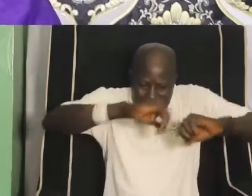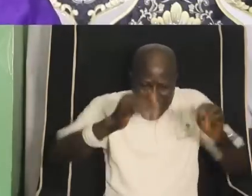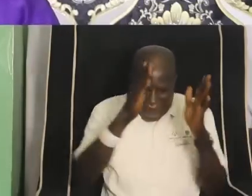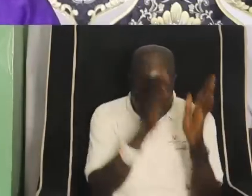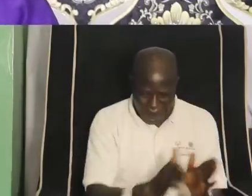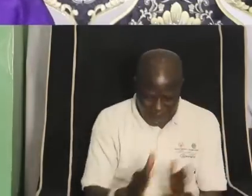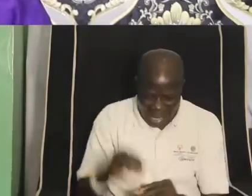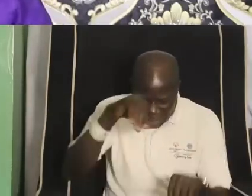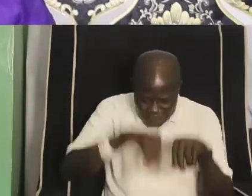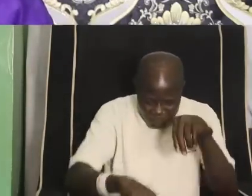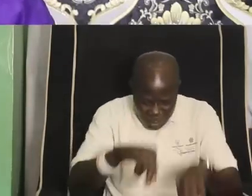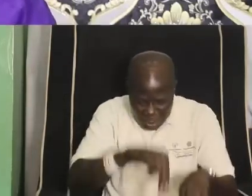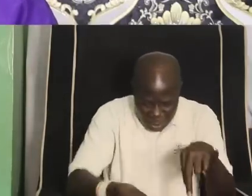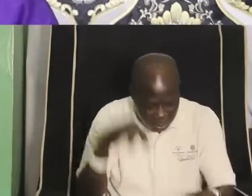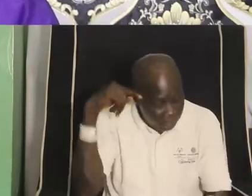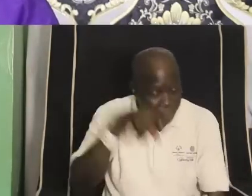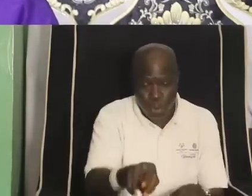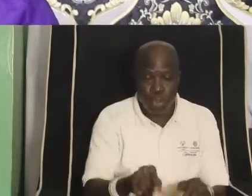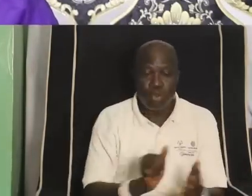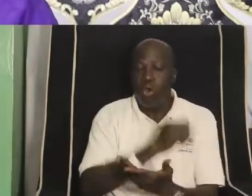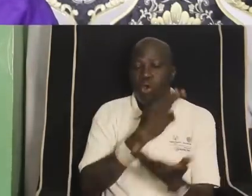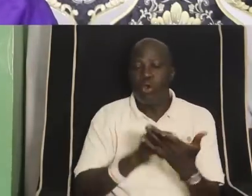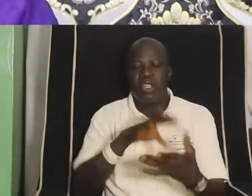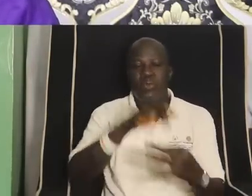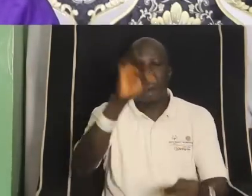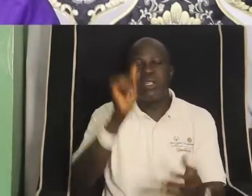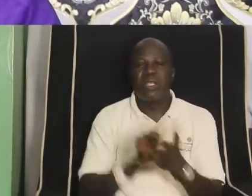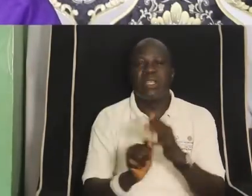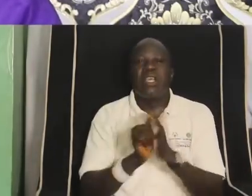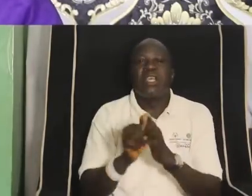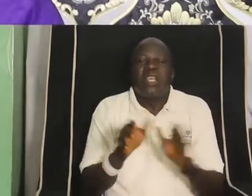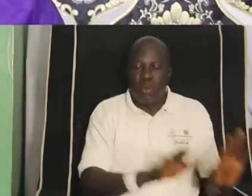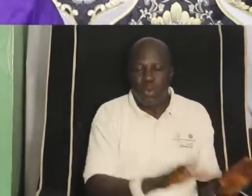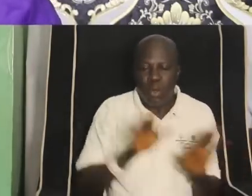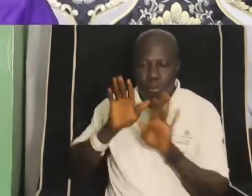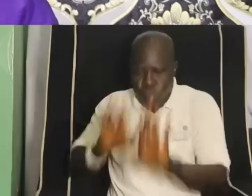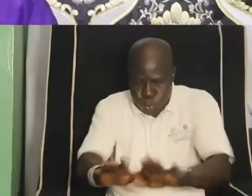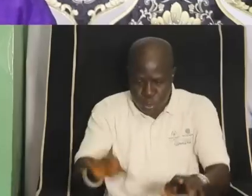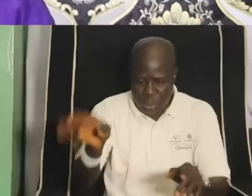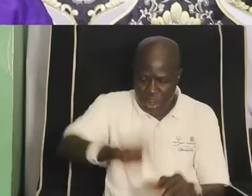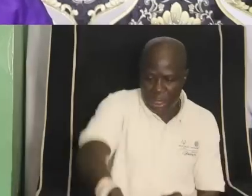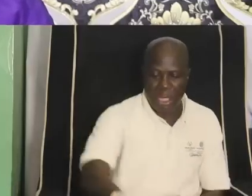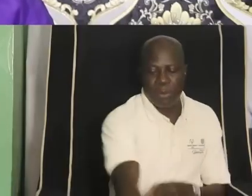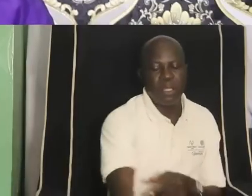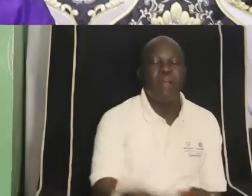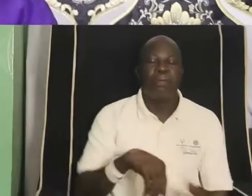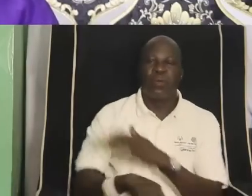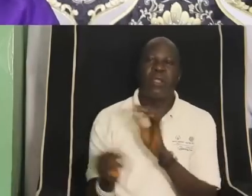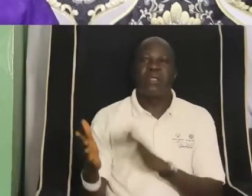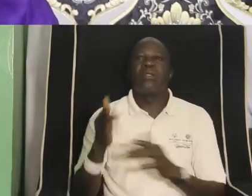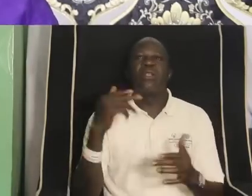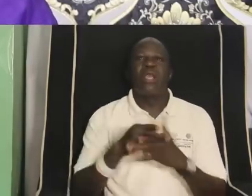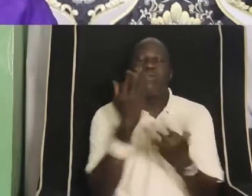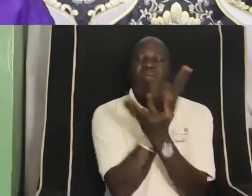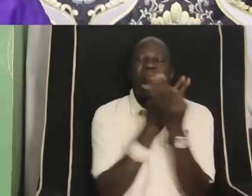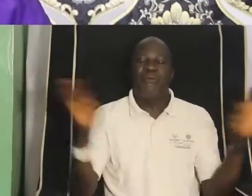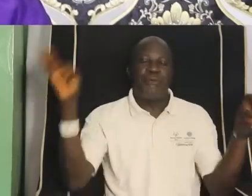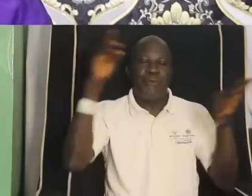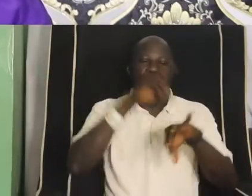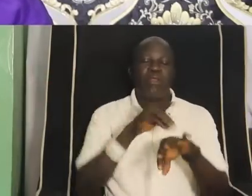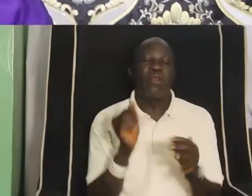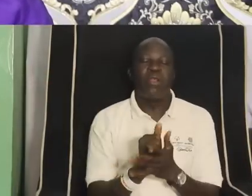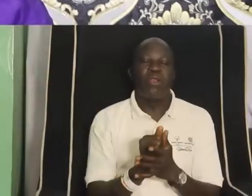dig deep for you, Holy Spirit, in that means you will be